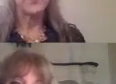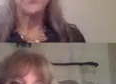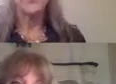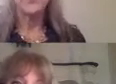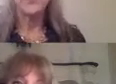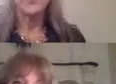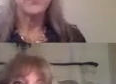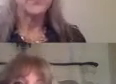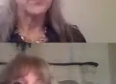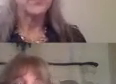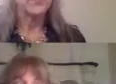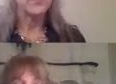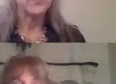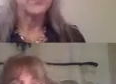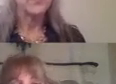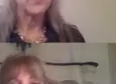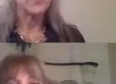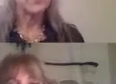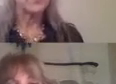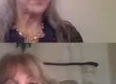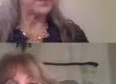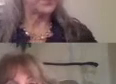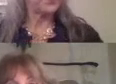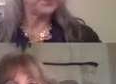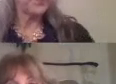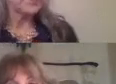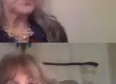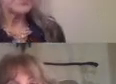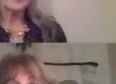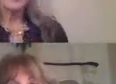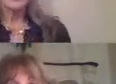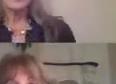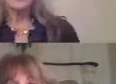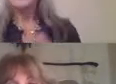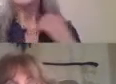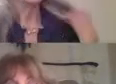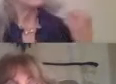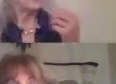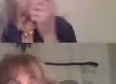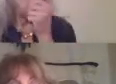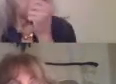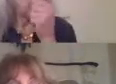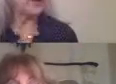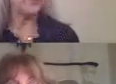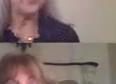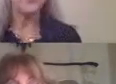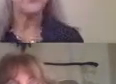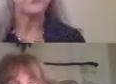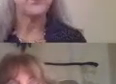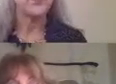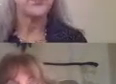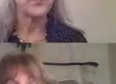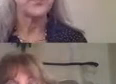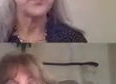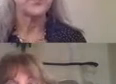Theater. Diamonds, one of George Balanchine's jewels ballets, would have been sparkling on stage. So that was the genesis